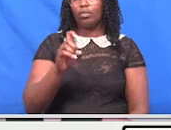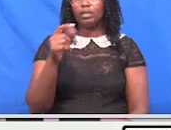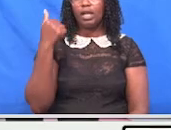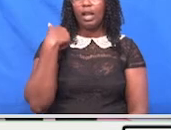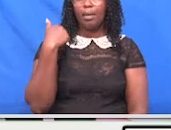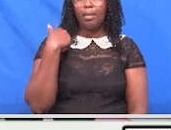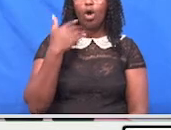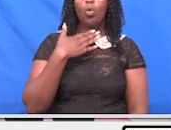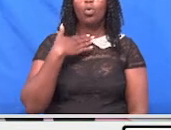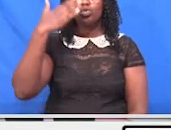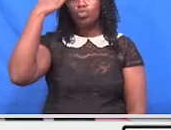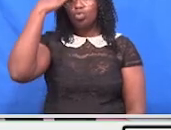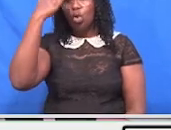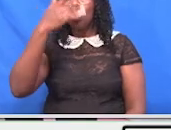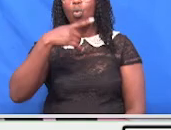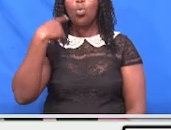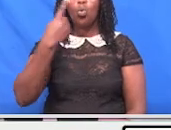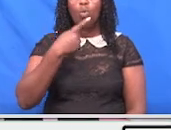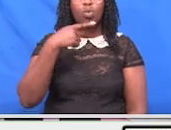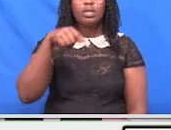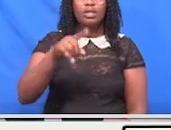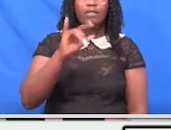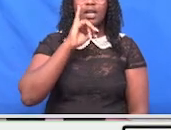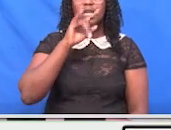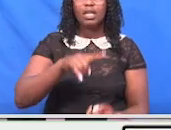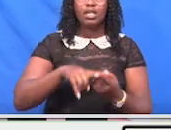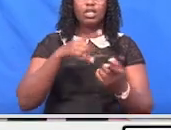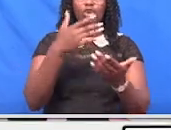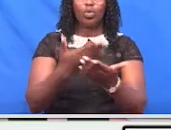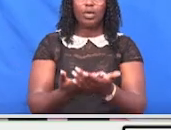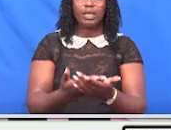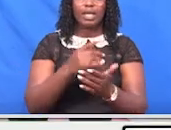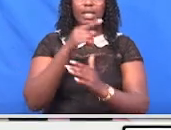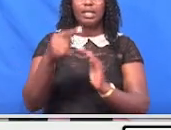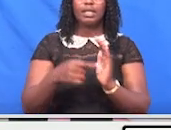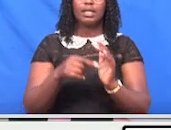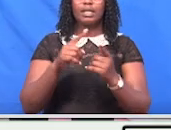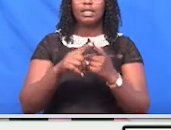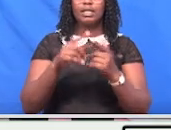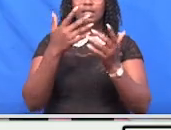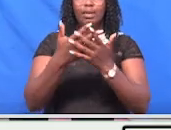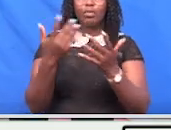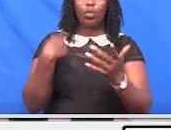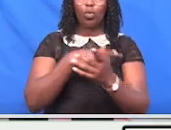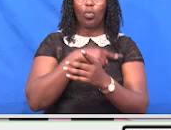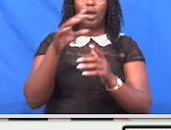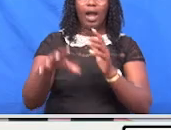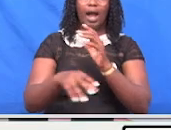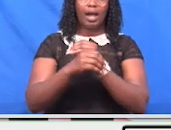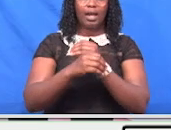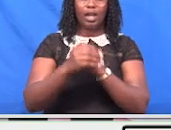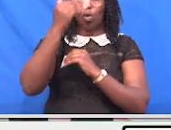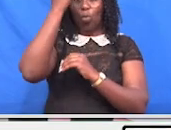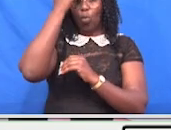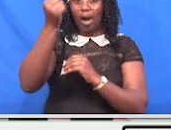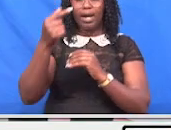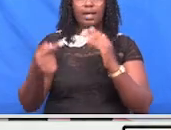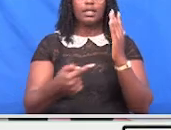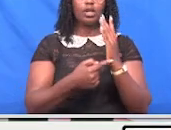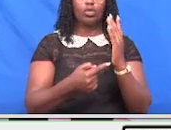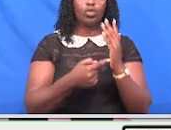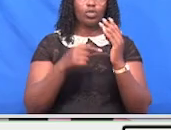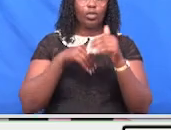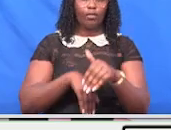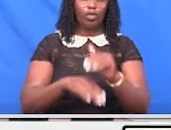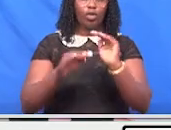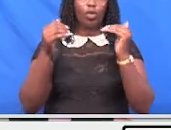making the request, who is the address, the email. Okay. This is a feature that we've added because of technology now. Right. In our older